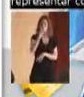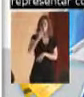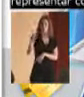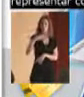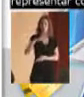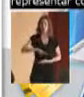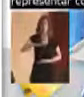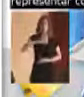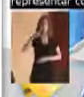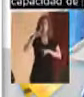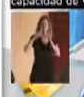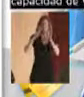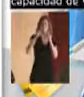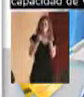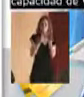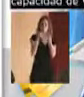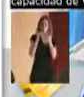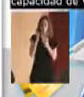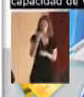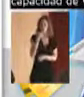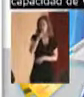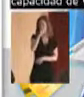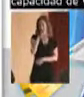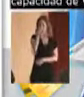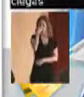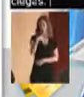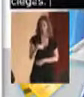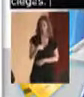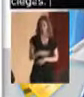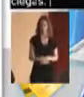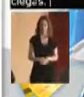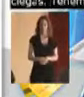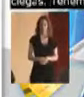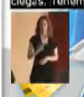objects and to people with